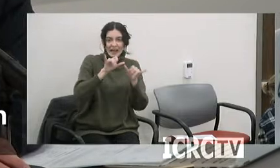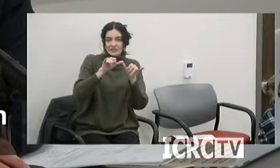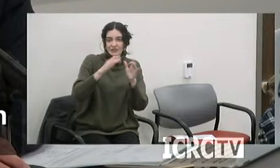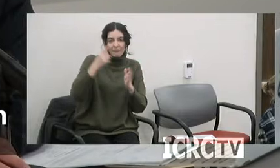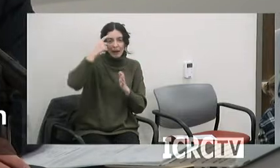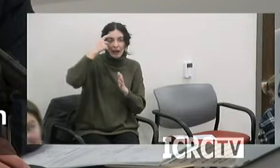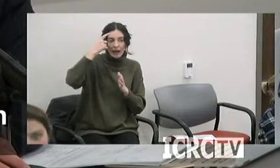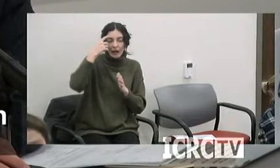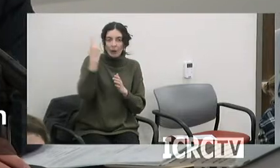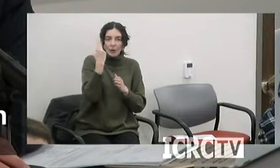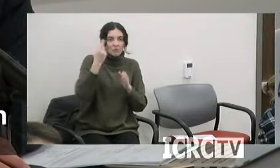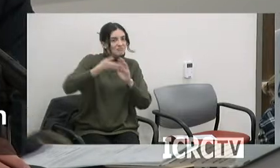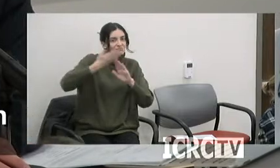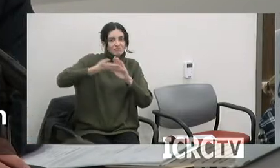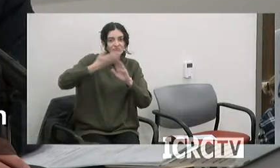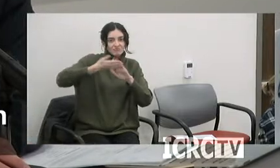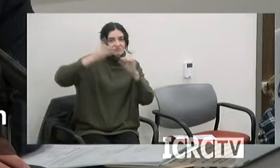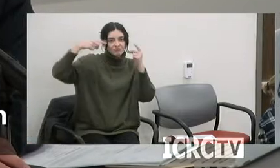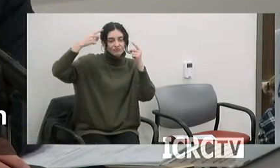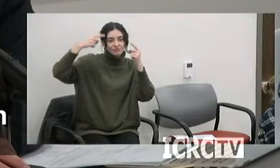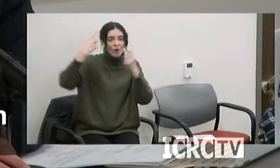us through a lot of things.